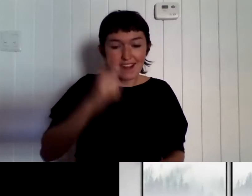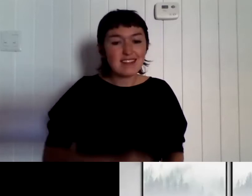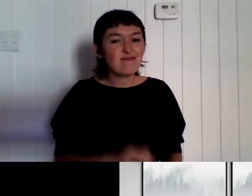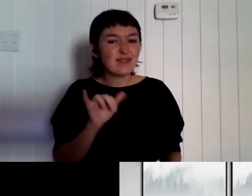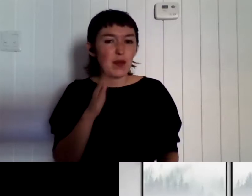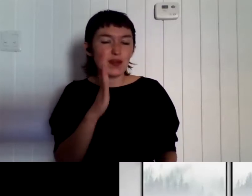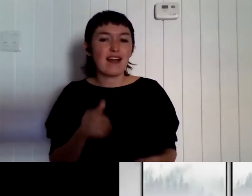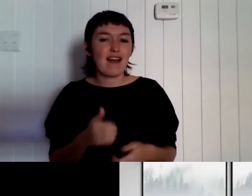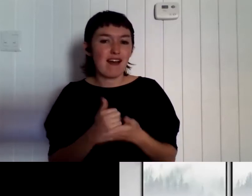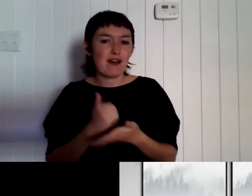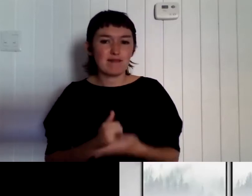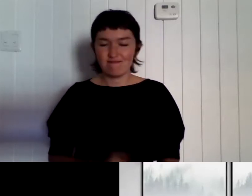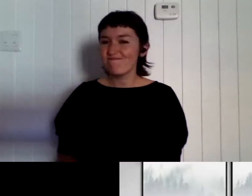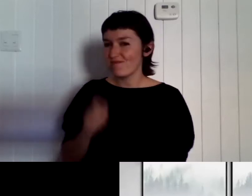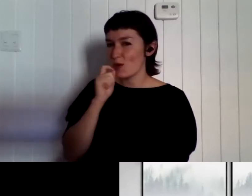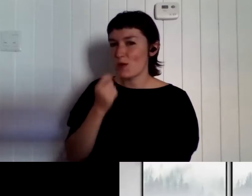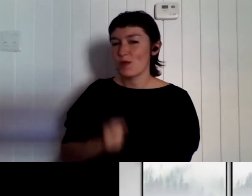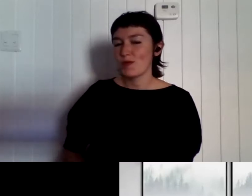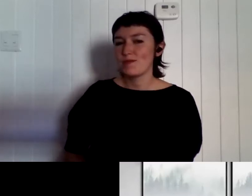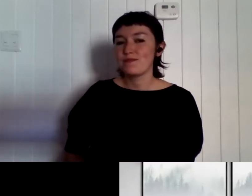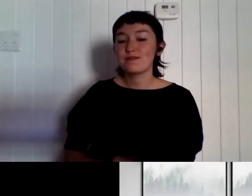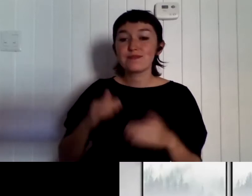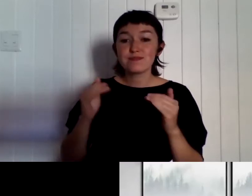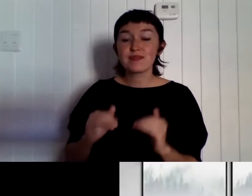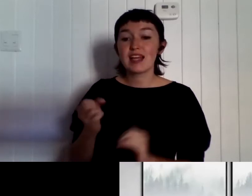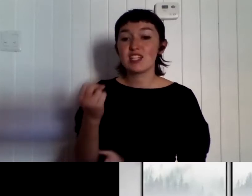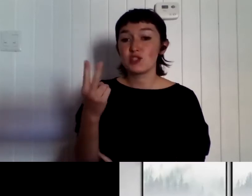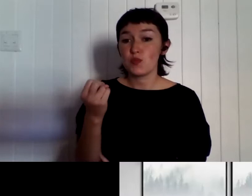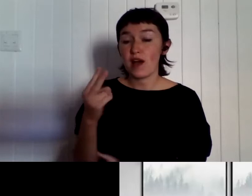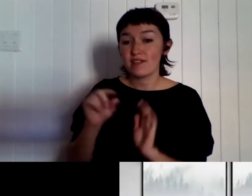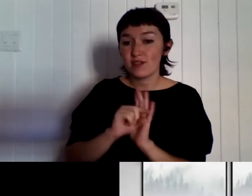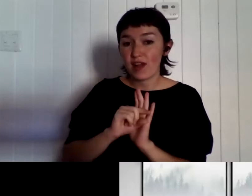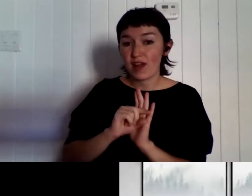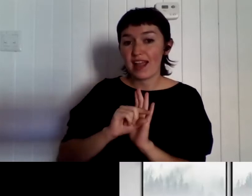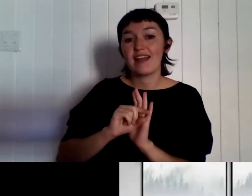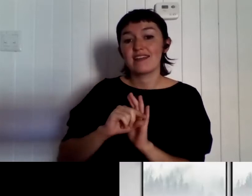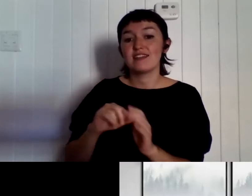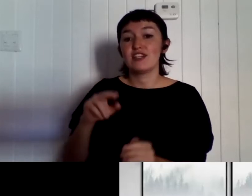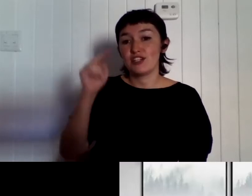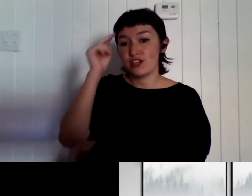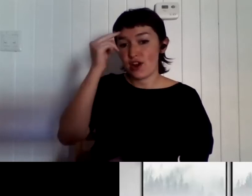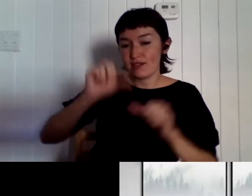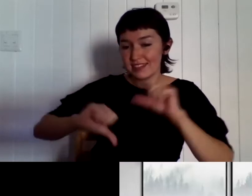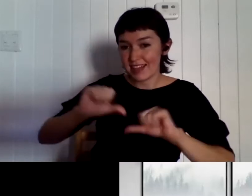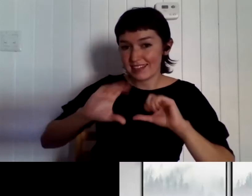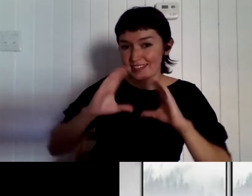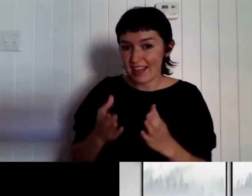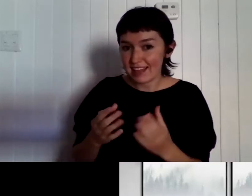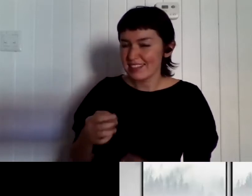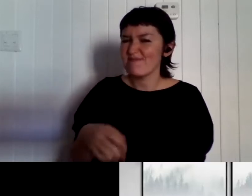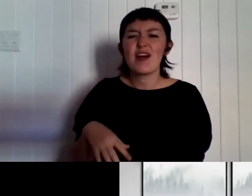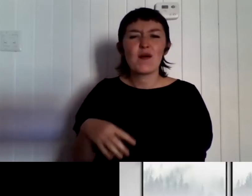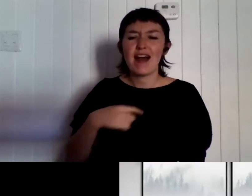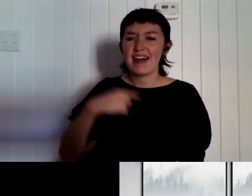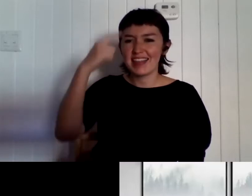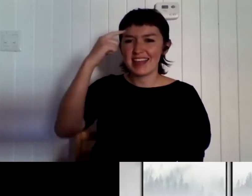right, we've got a 12th grade neuroscience class, Miss Lewis's class. I think it's amazing that you're learning neuroscience at all